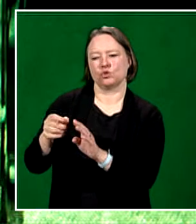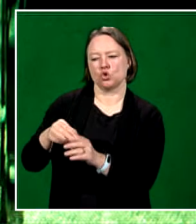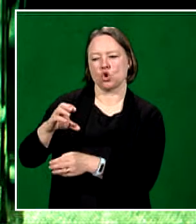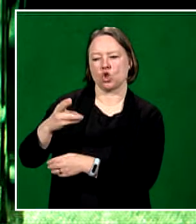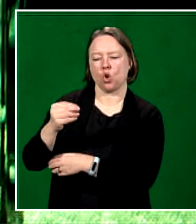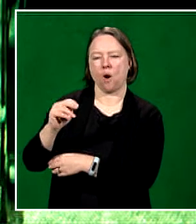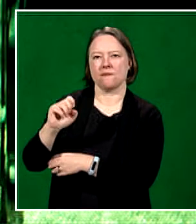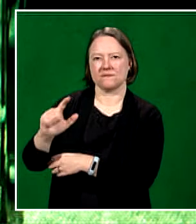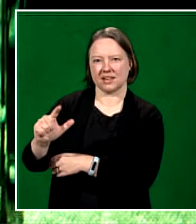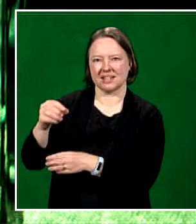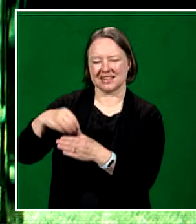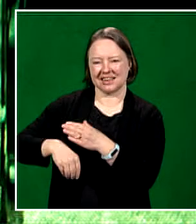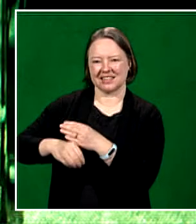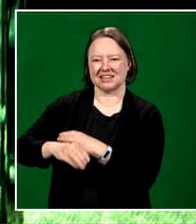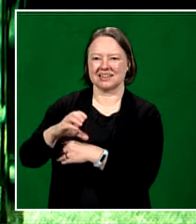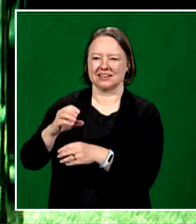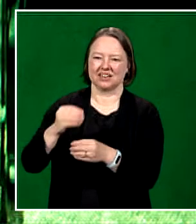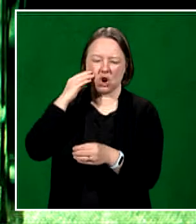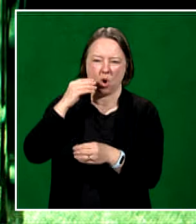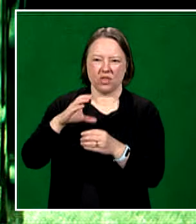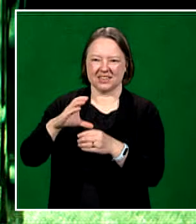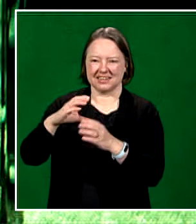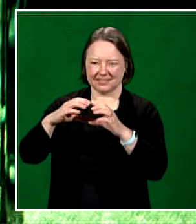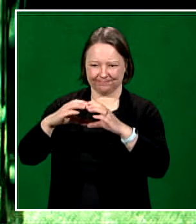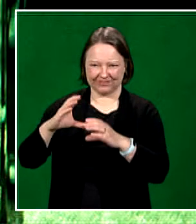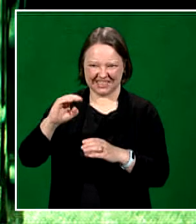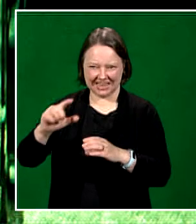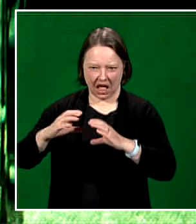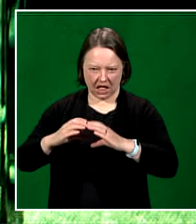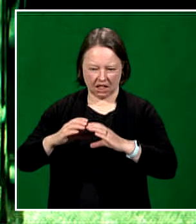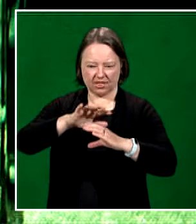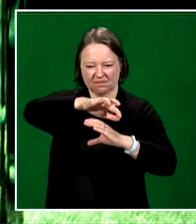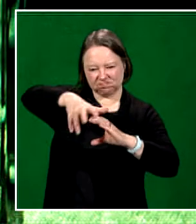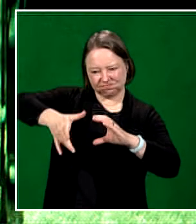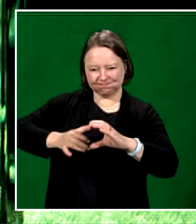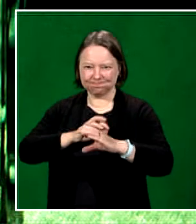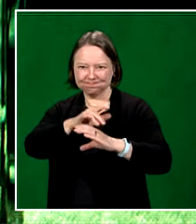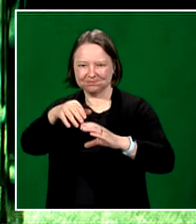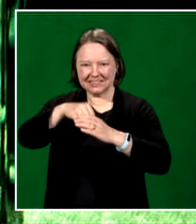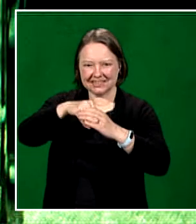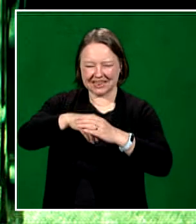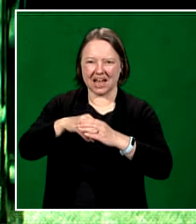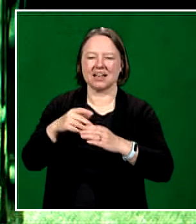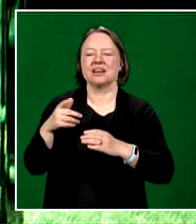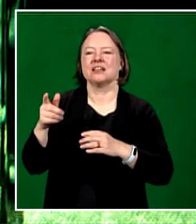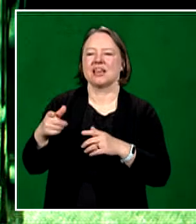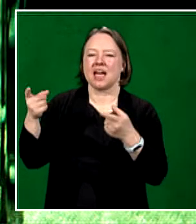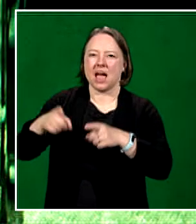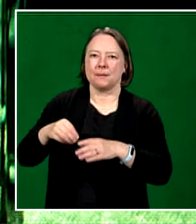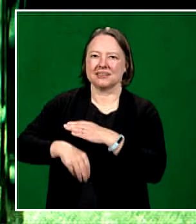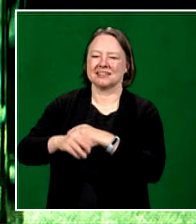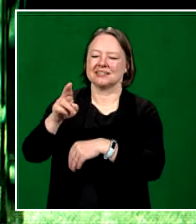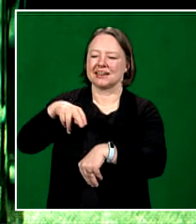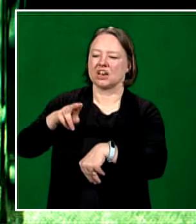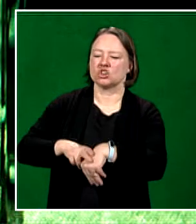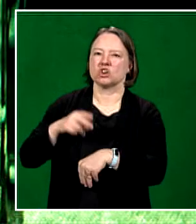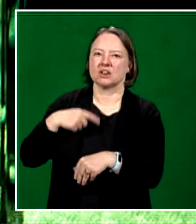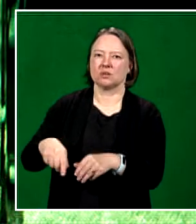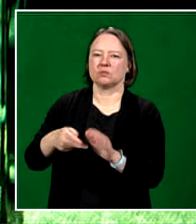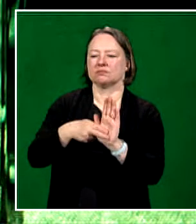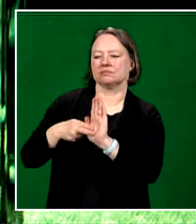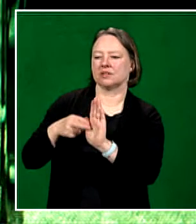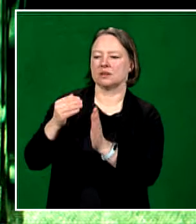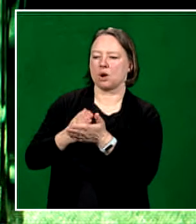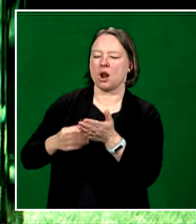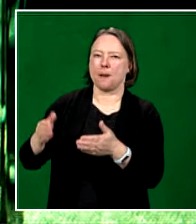cytoplasm of the cell, in the cell soup, I guess you could say. So this protein does occur in nature, and it was characterized as a part of a